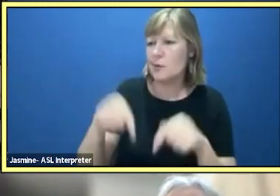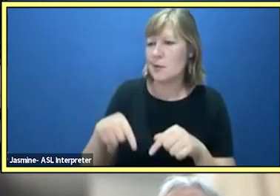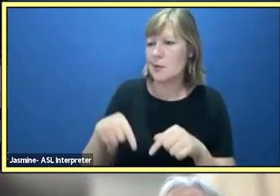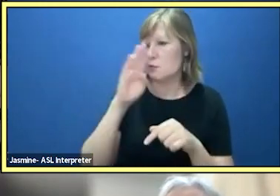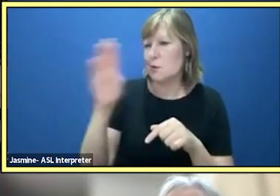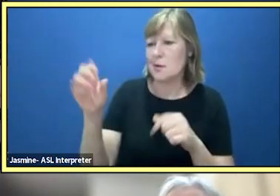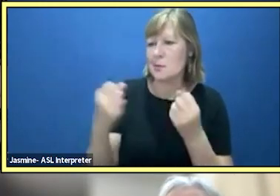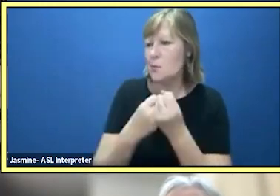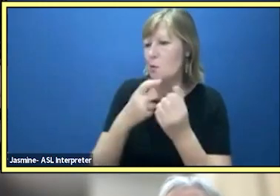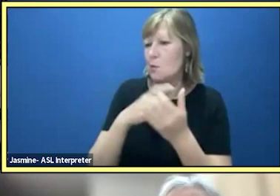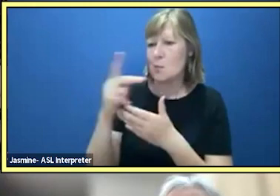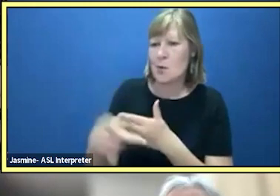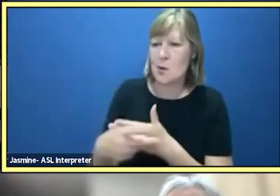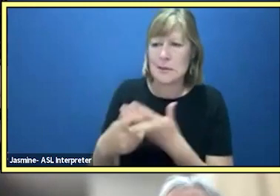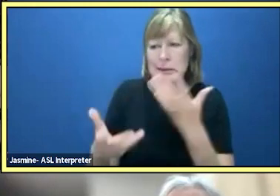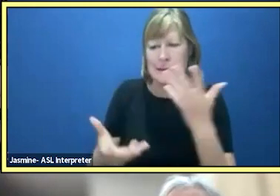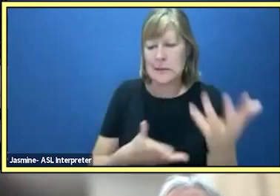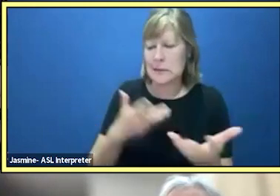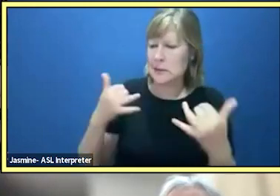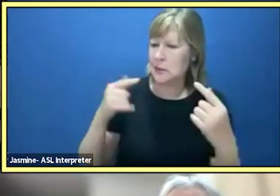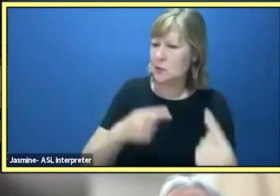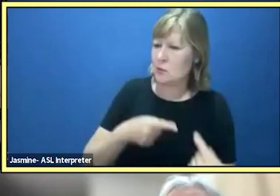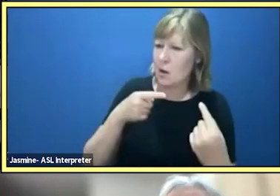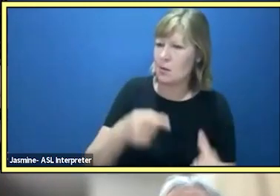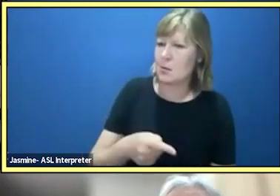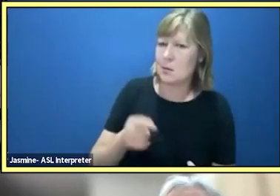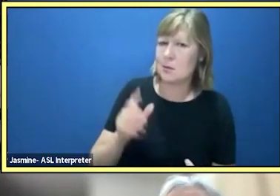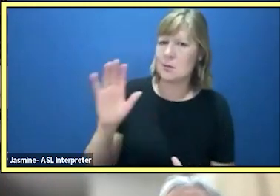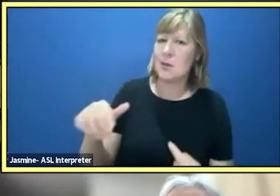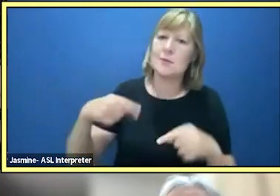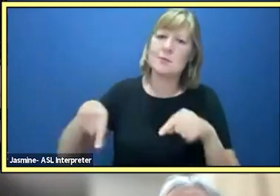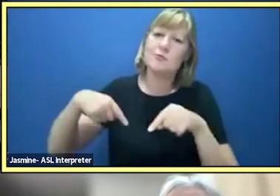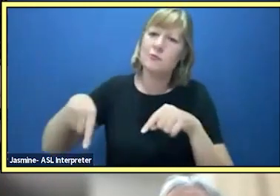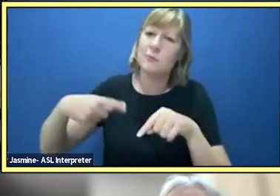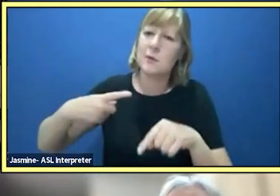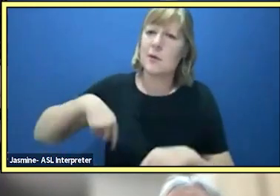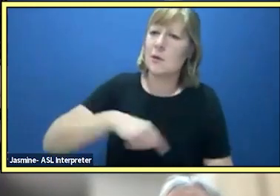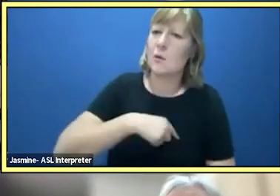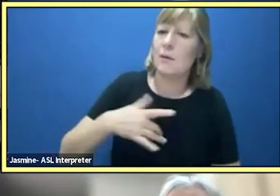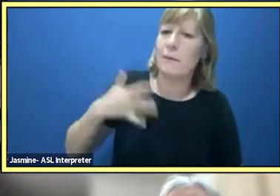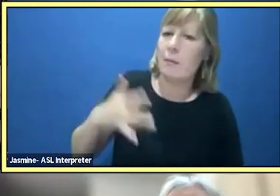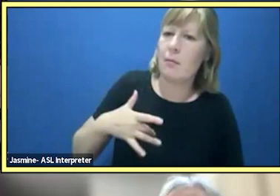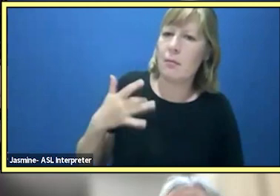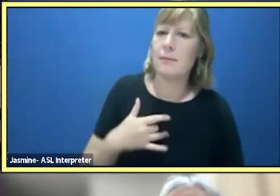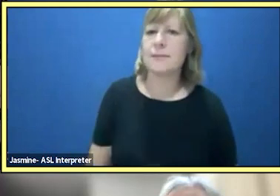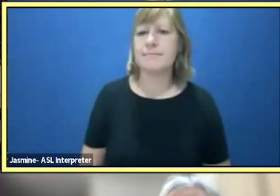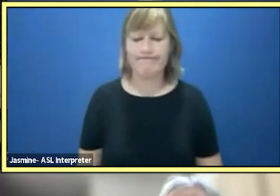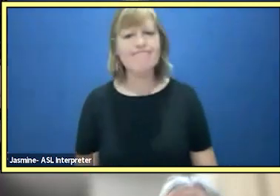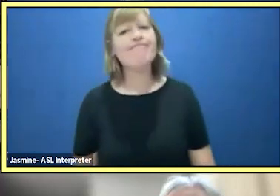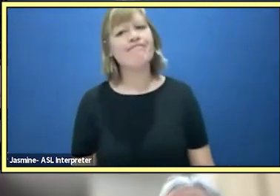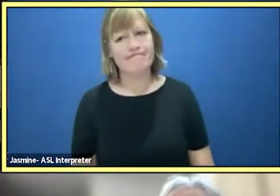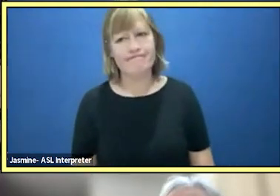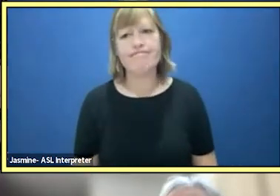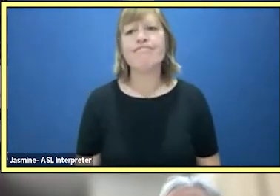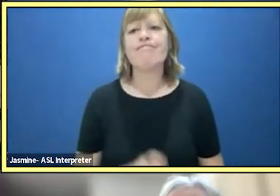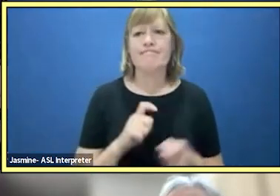So I think that's where all our nervousness comes from. Completely understandable. It's a big change and change can be scary. And as you know, there's